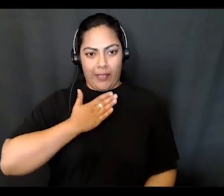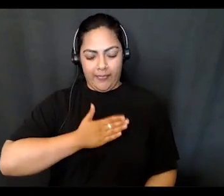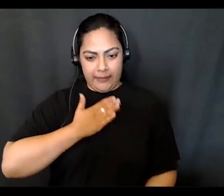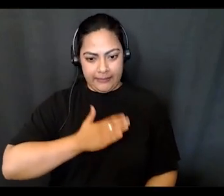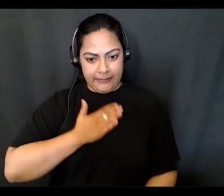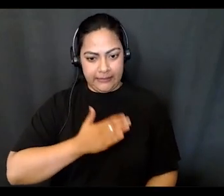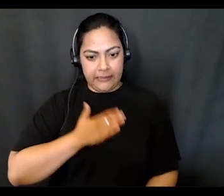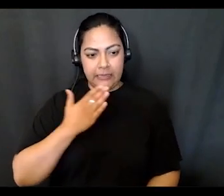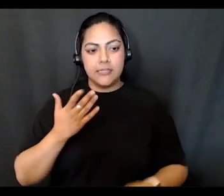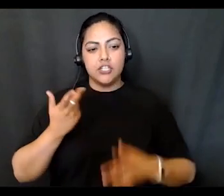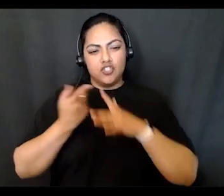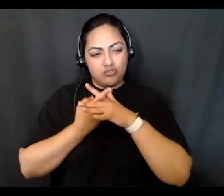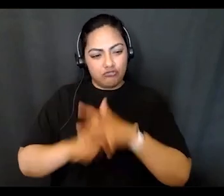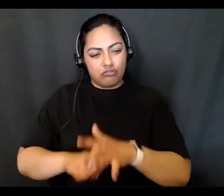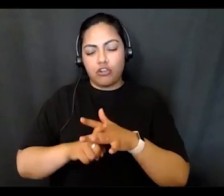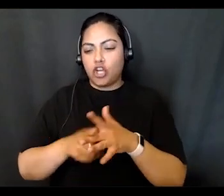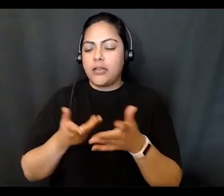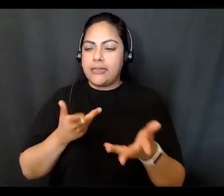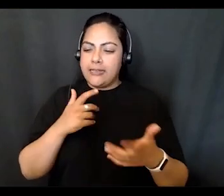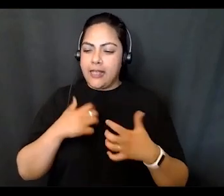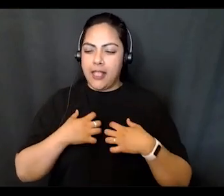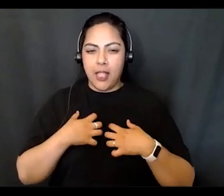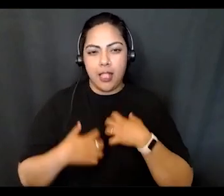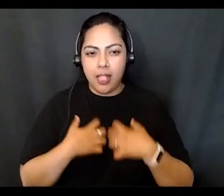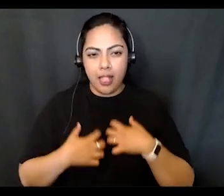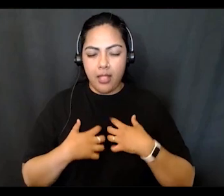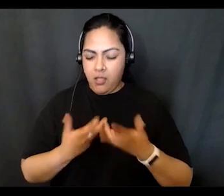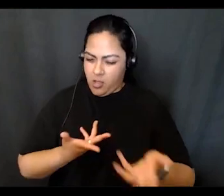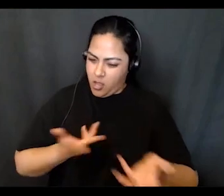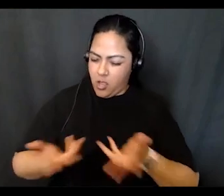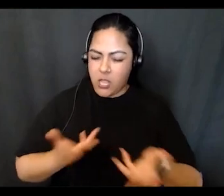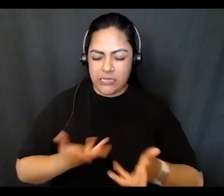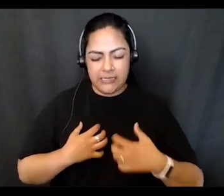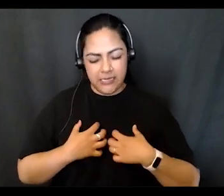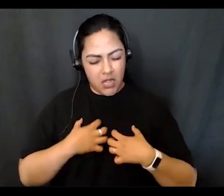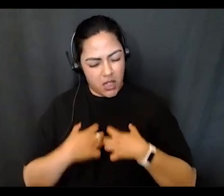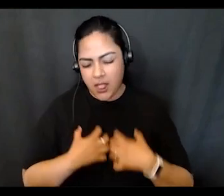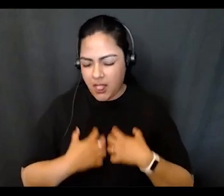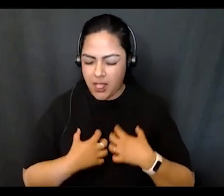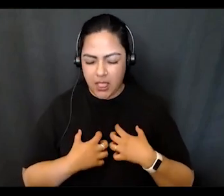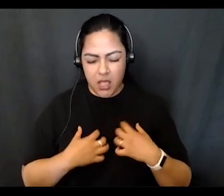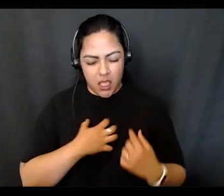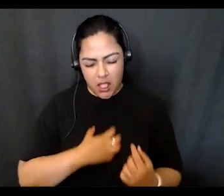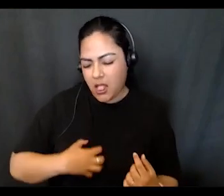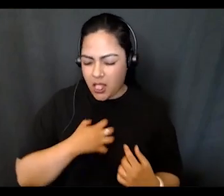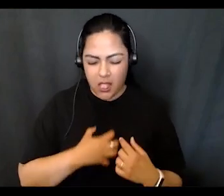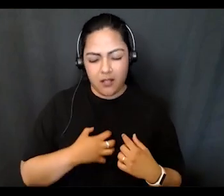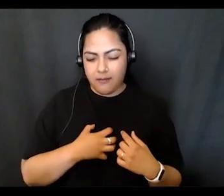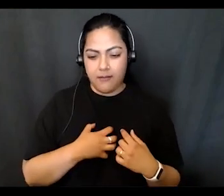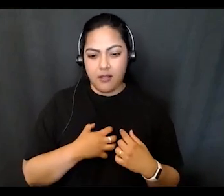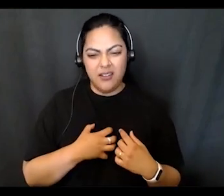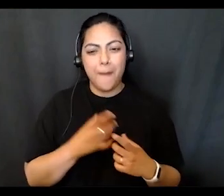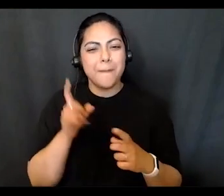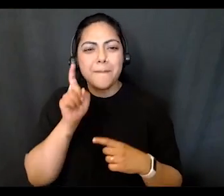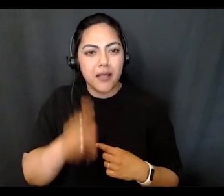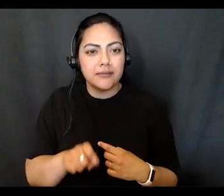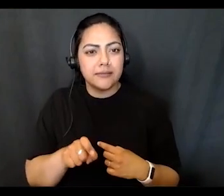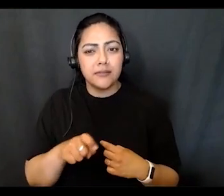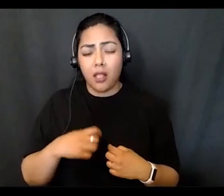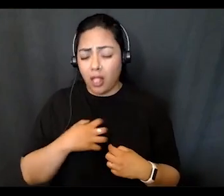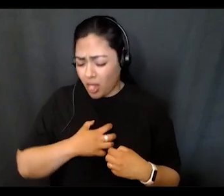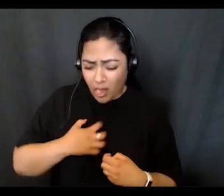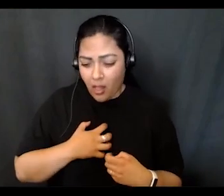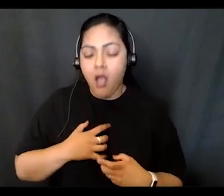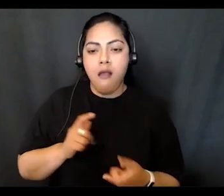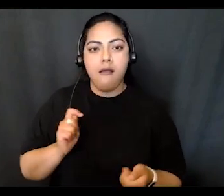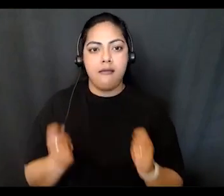in difficult conversations that may make people feel uncomfortable. Because when we're silent, the burden of racism